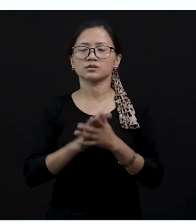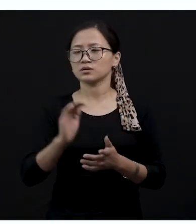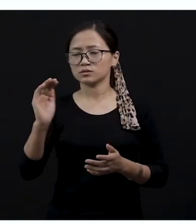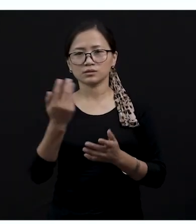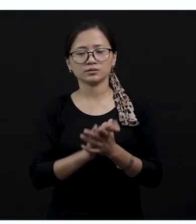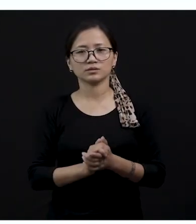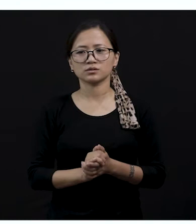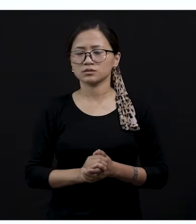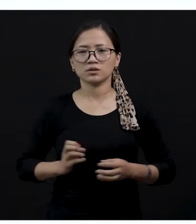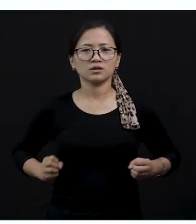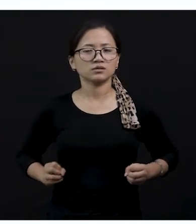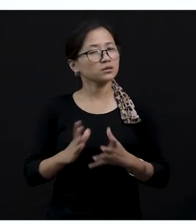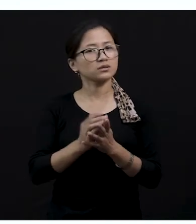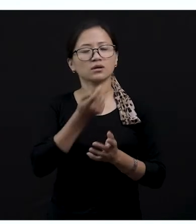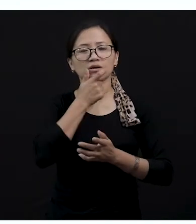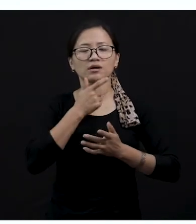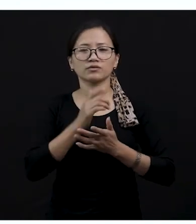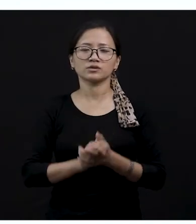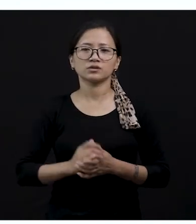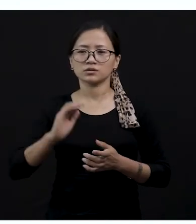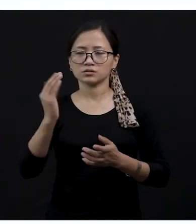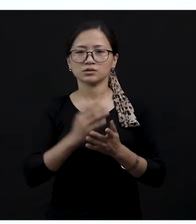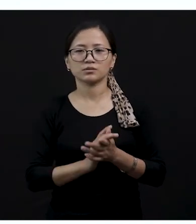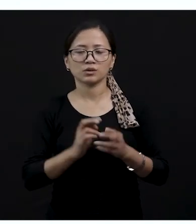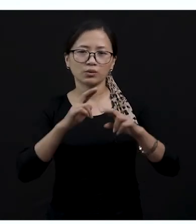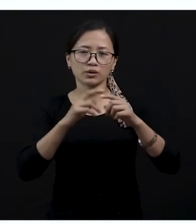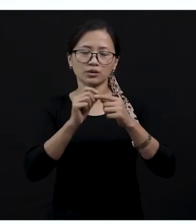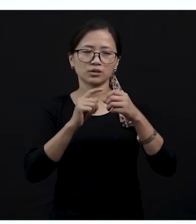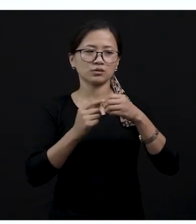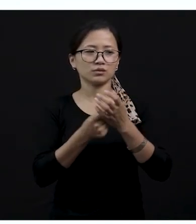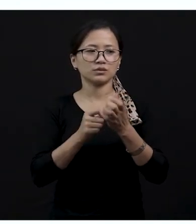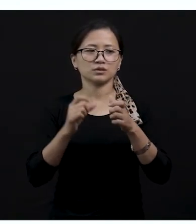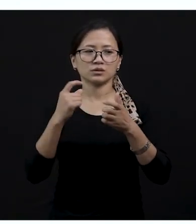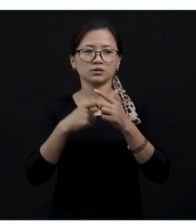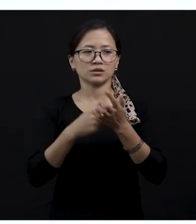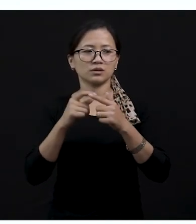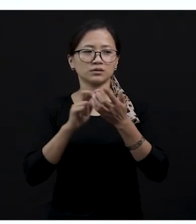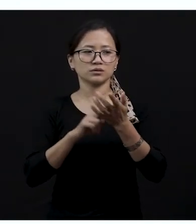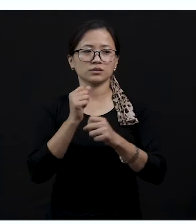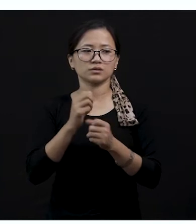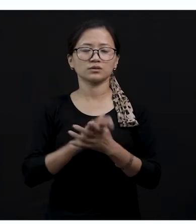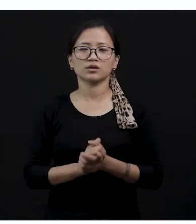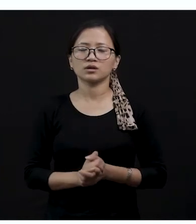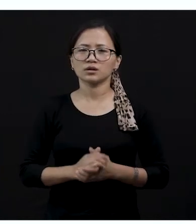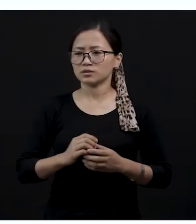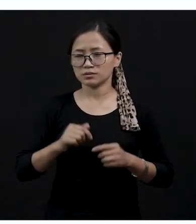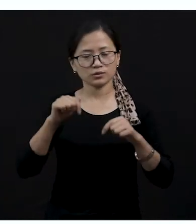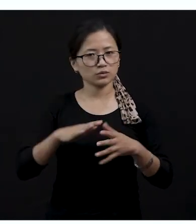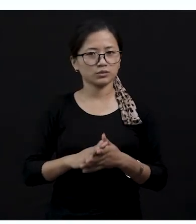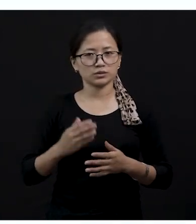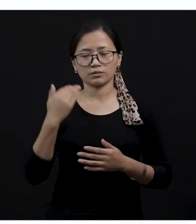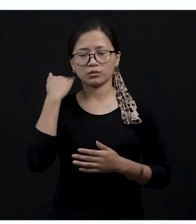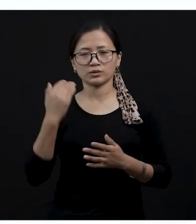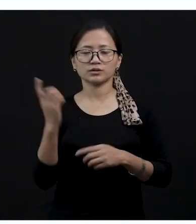some started quaking, right? So everything lighted up, okay? The gloomy day became finally a happy day when